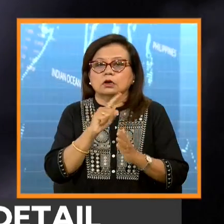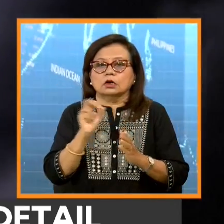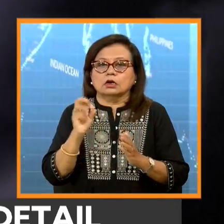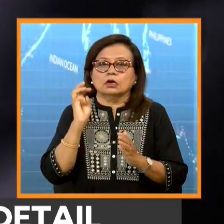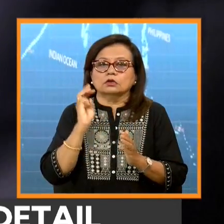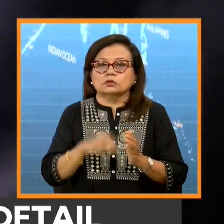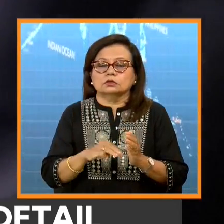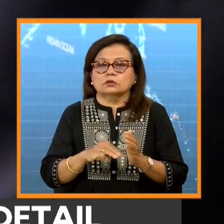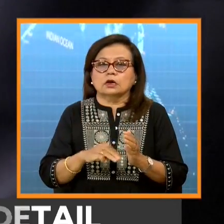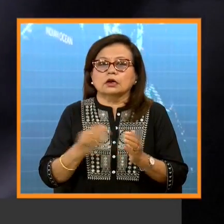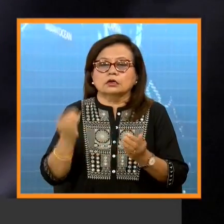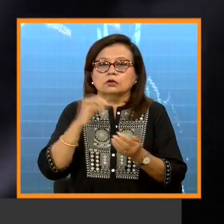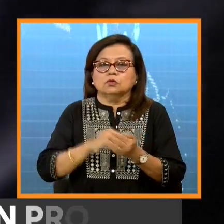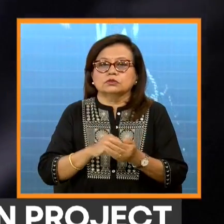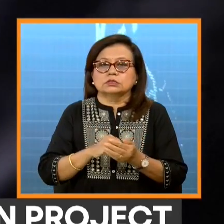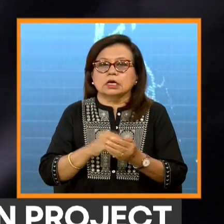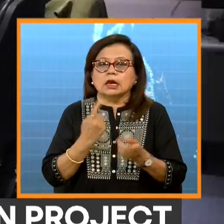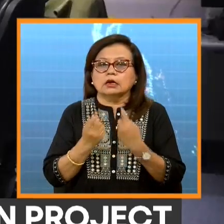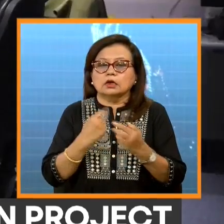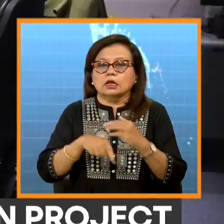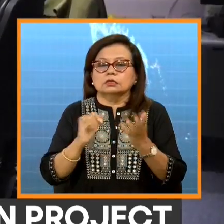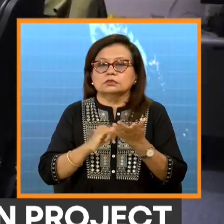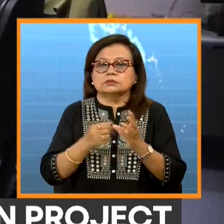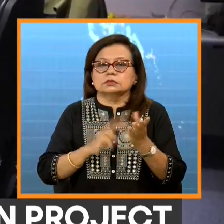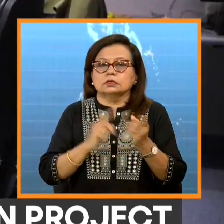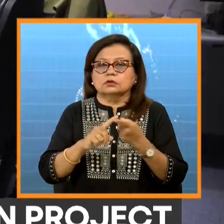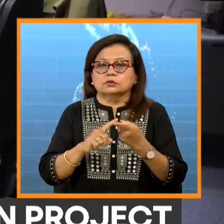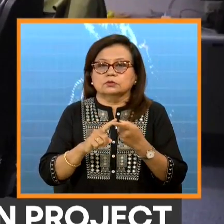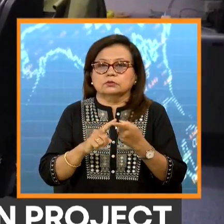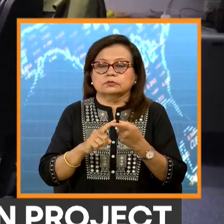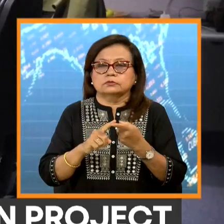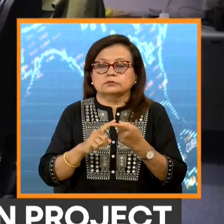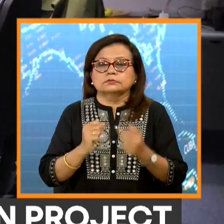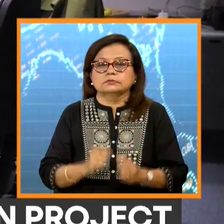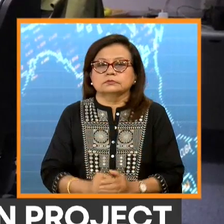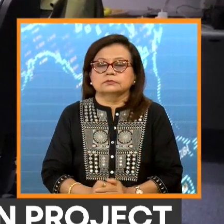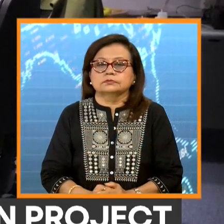The 100,000th participant was identified as Steve.